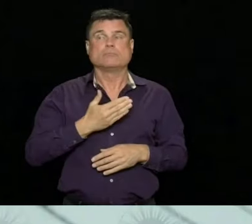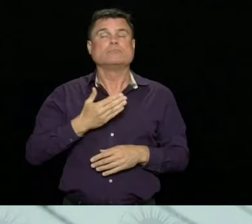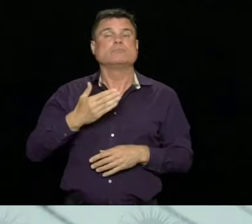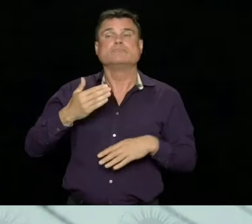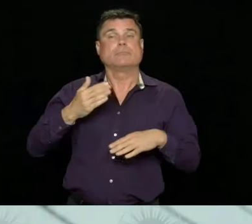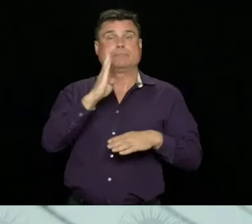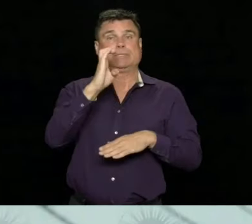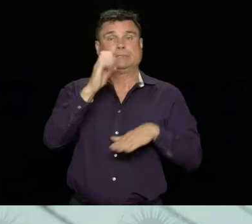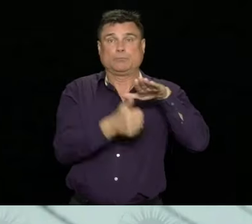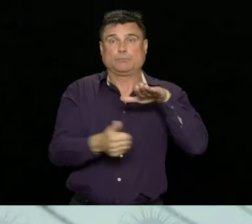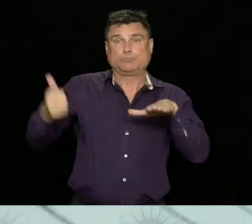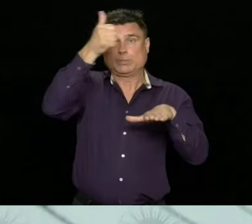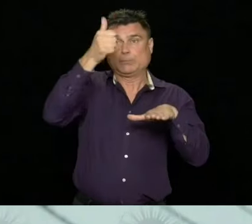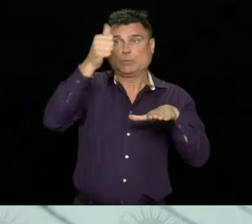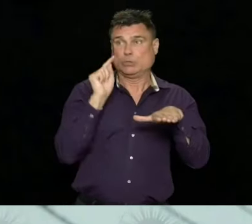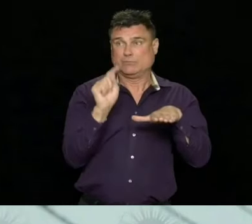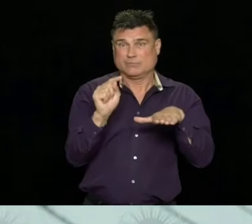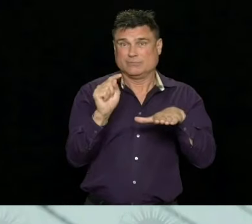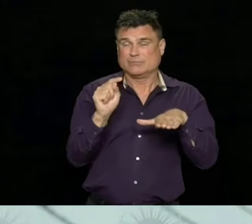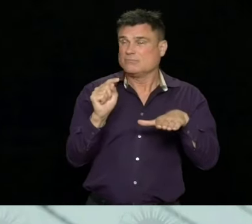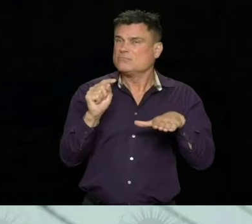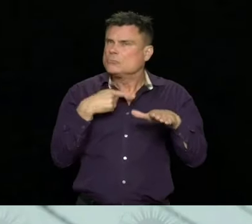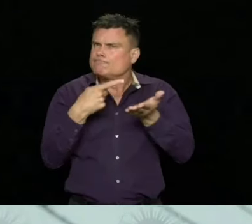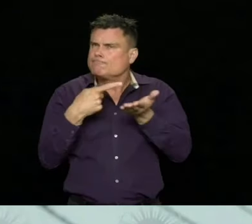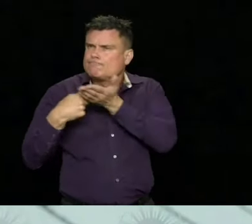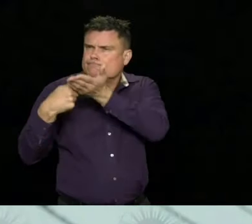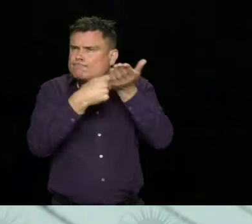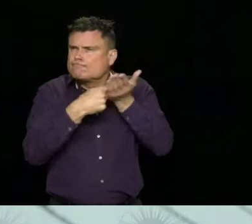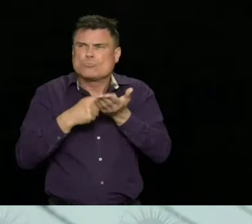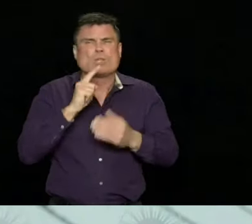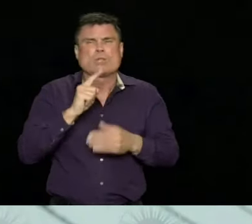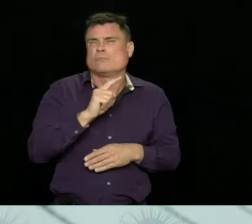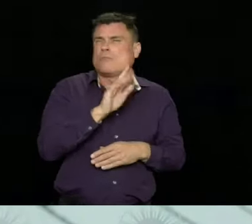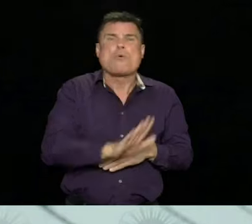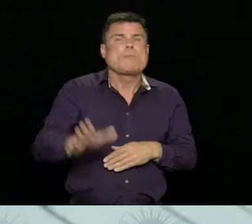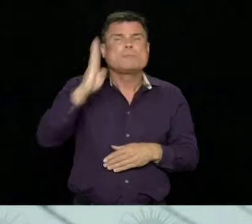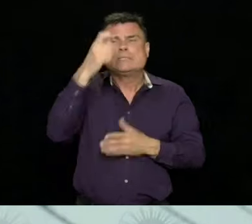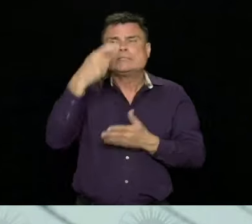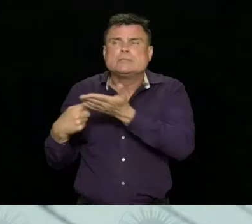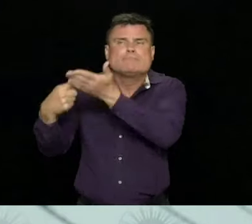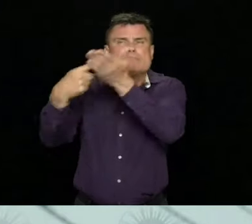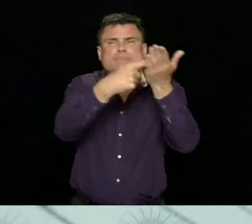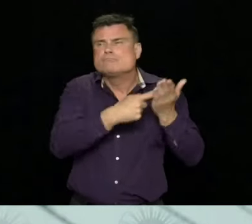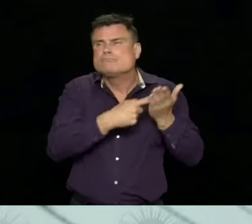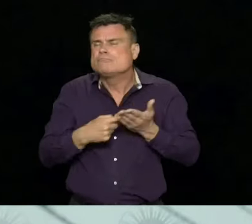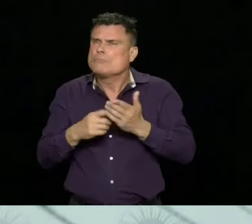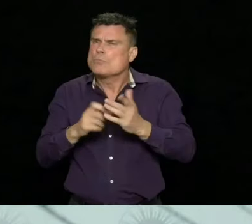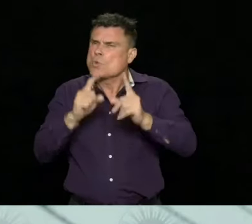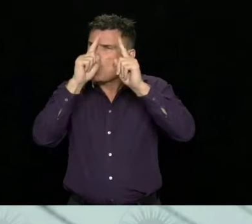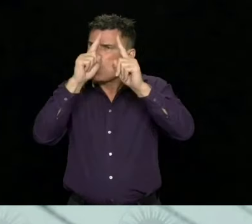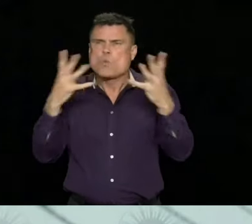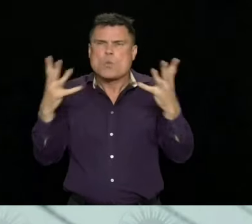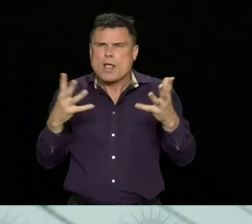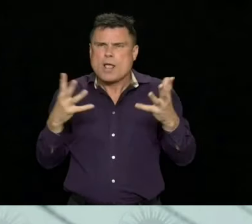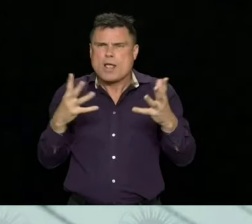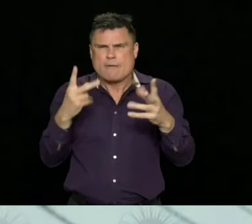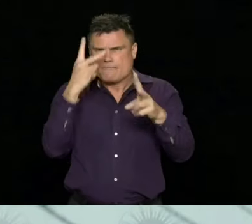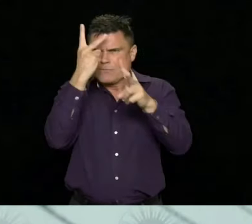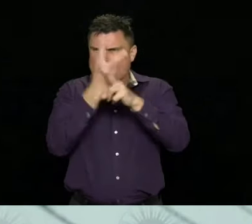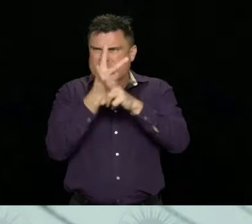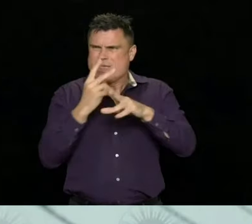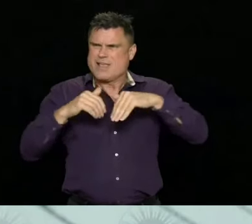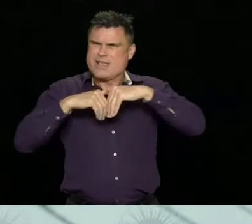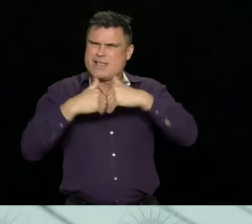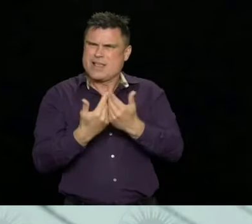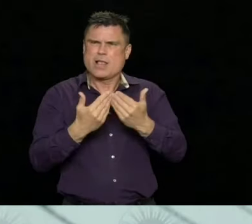to ensure that we find a national solution to that, because it's a national pandemic. It affects everyone across the country, and that we should